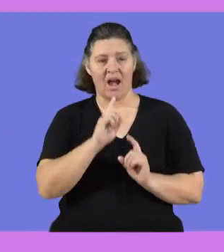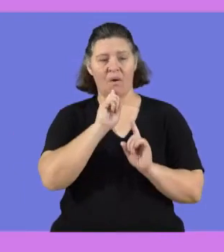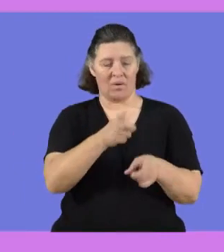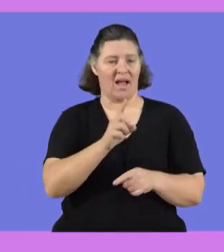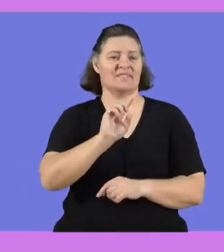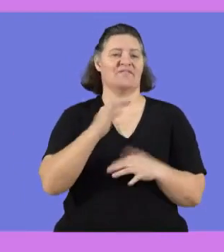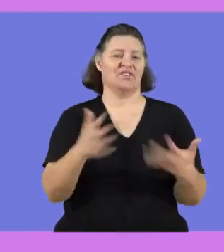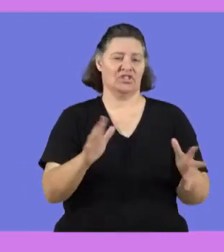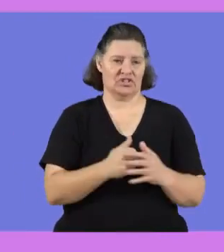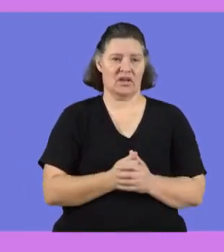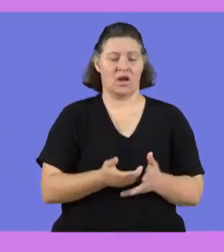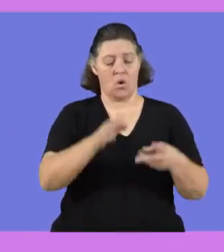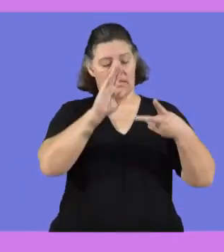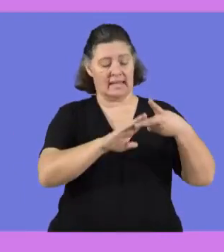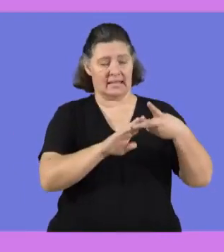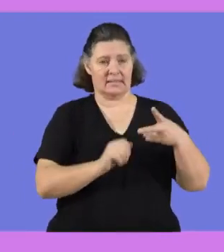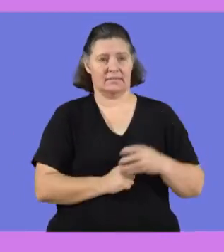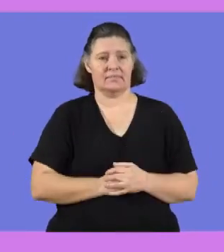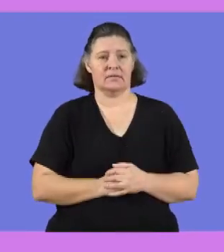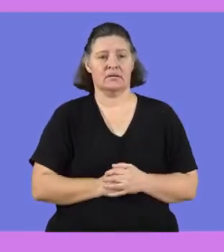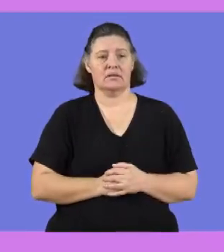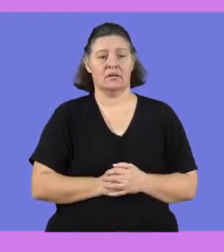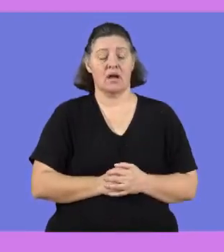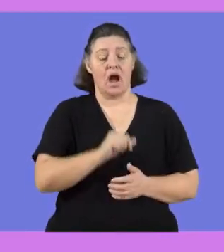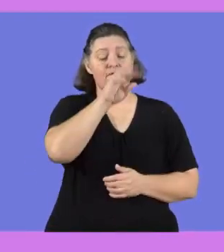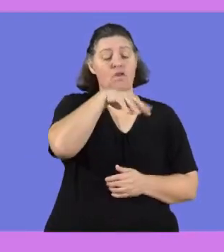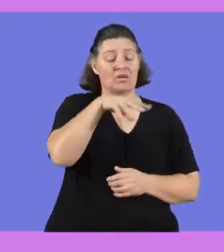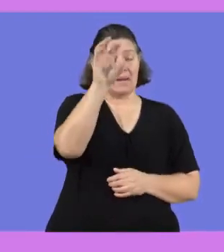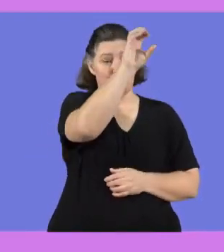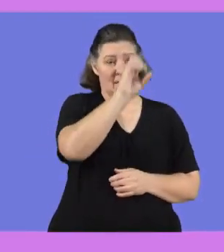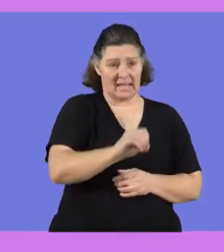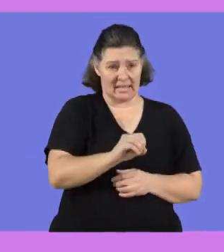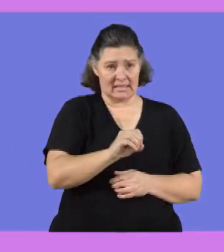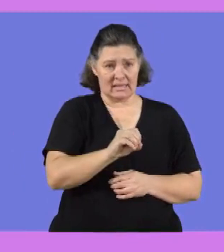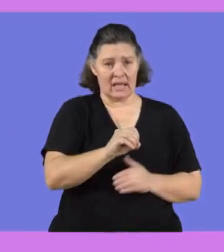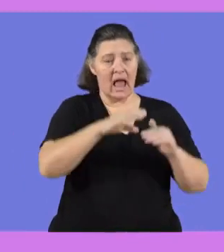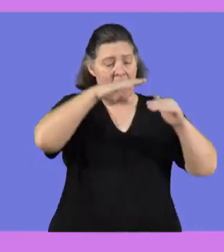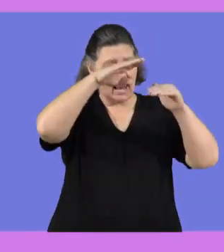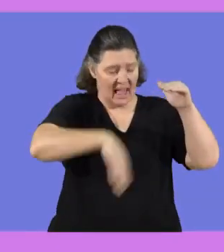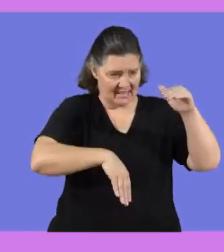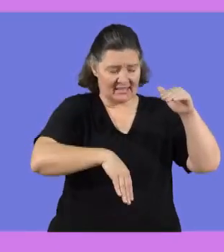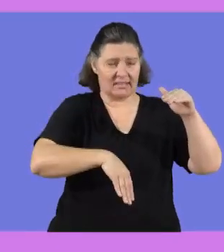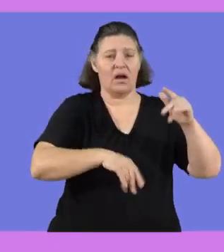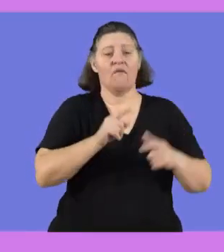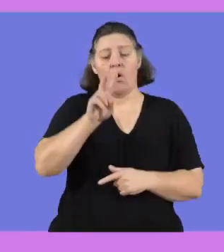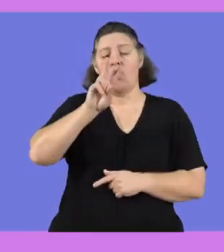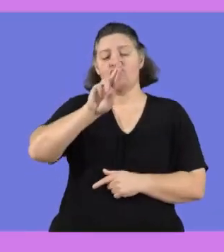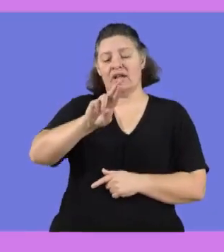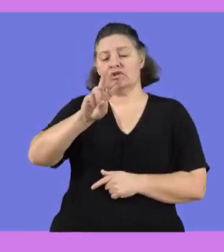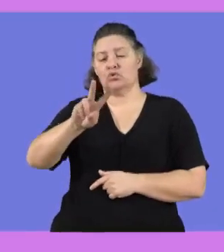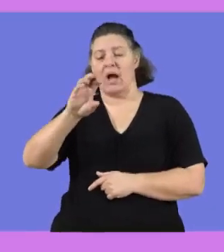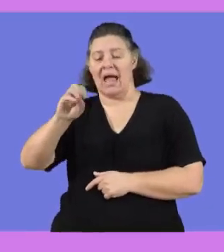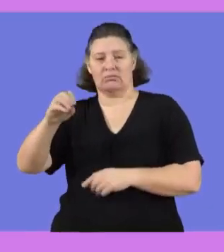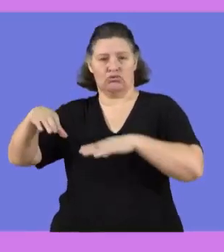1,032. So we've answered the first question. Let us move to the second question. If